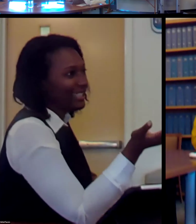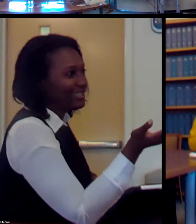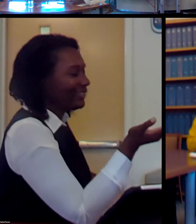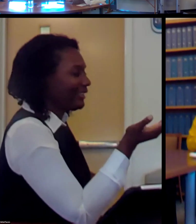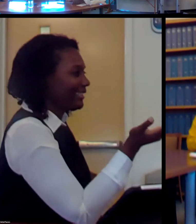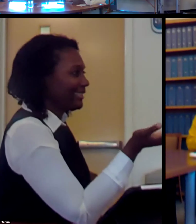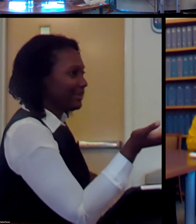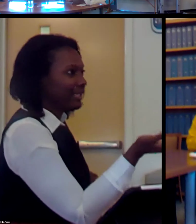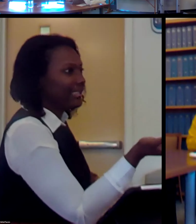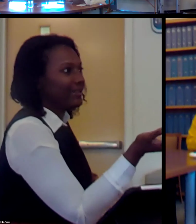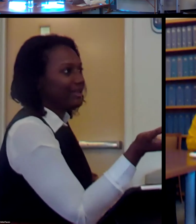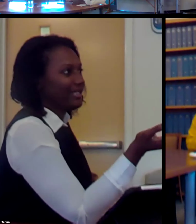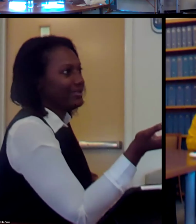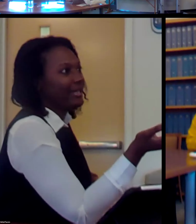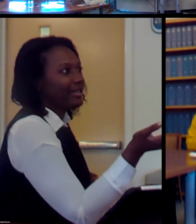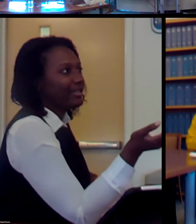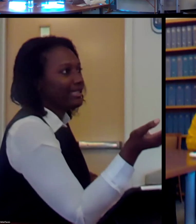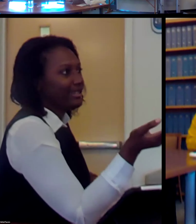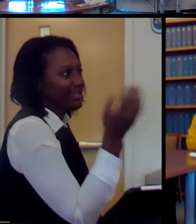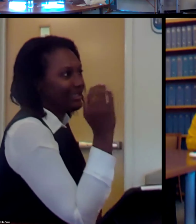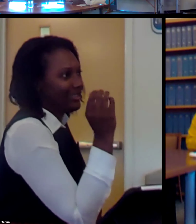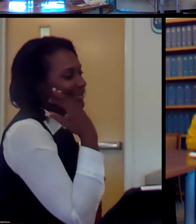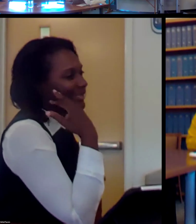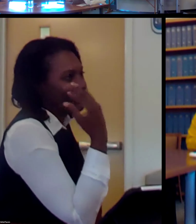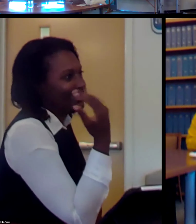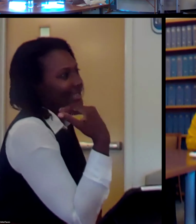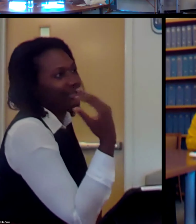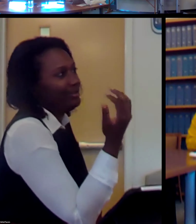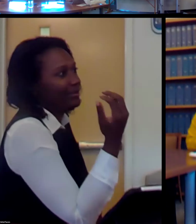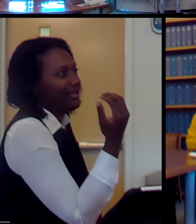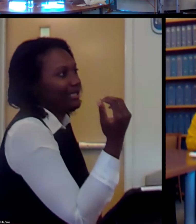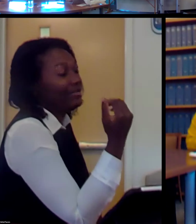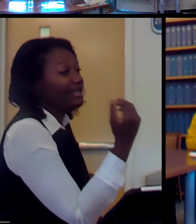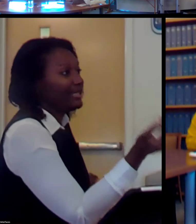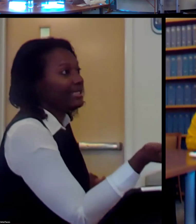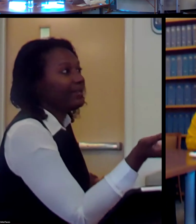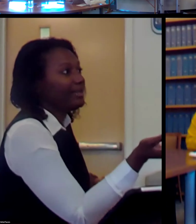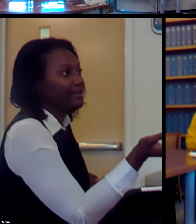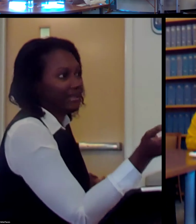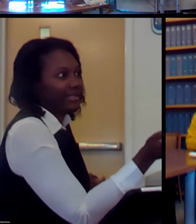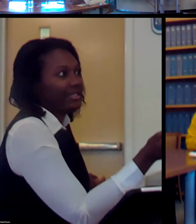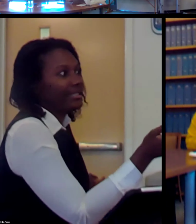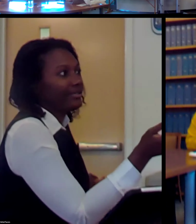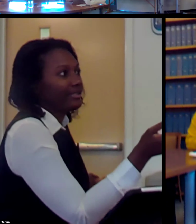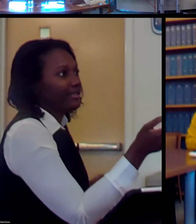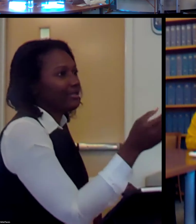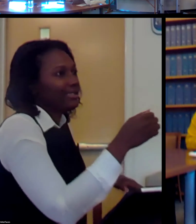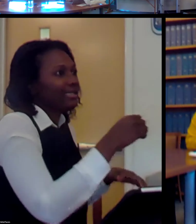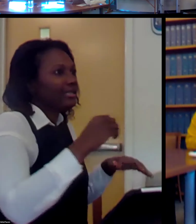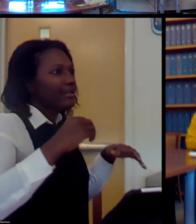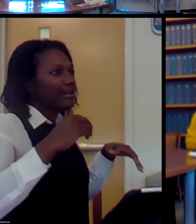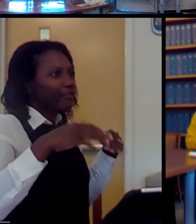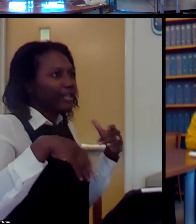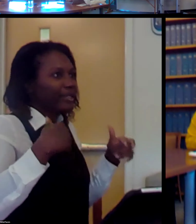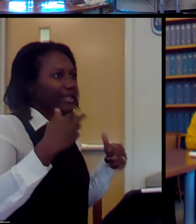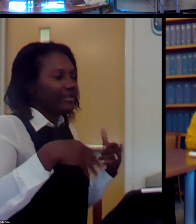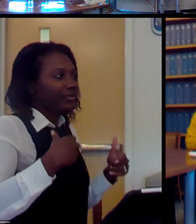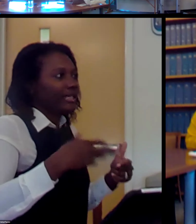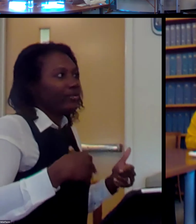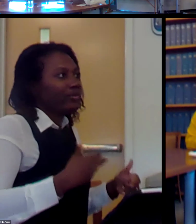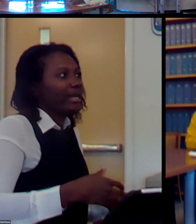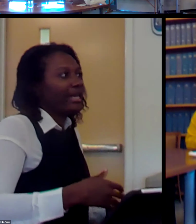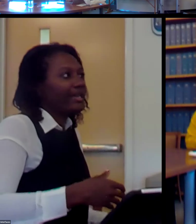But seriously, like, for instance, like class computational biology, like, I mean, that's a journal that I would publish in, and they accept like basically negative results. So it's just